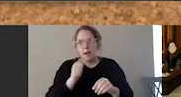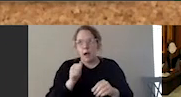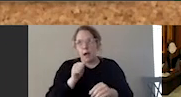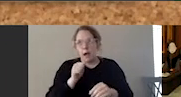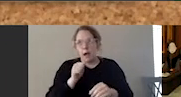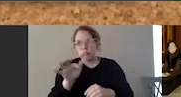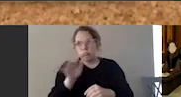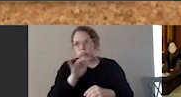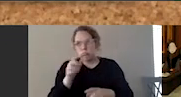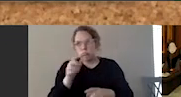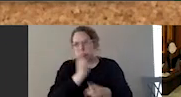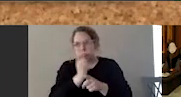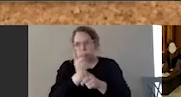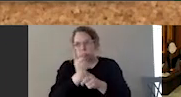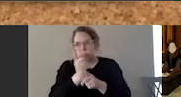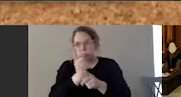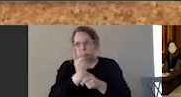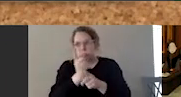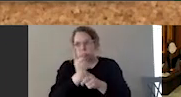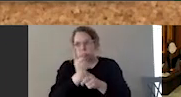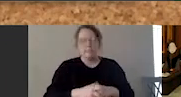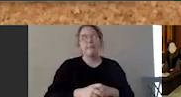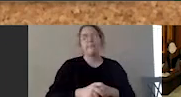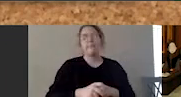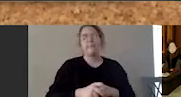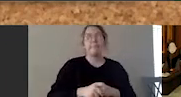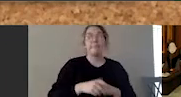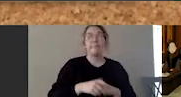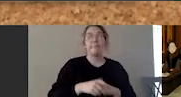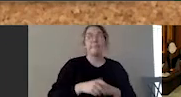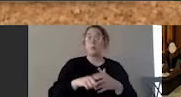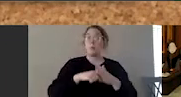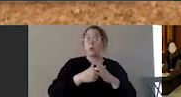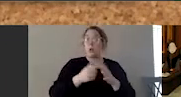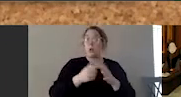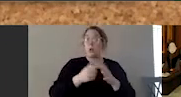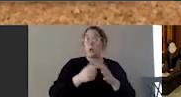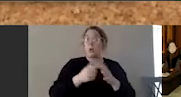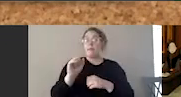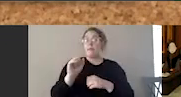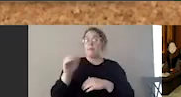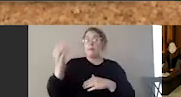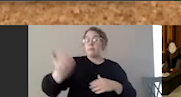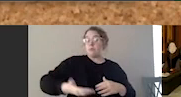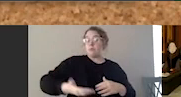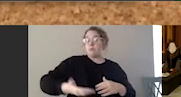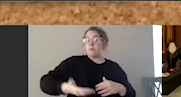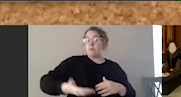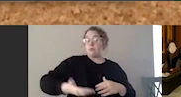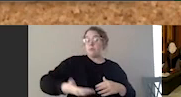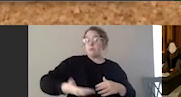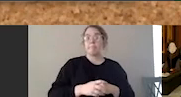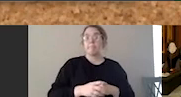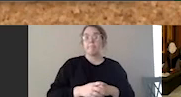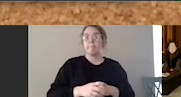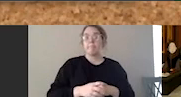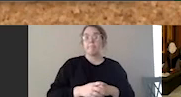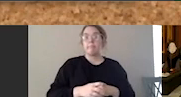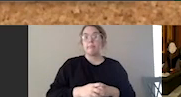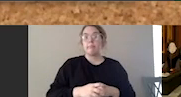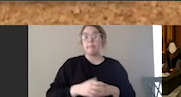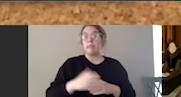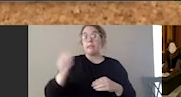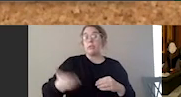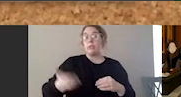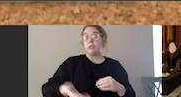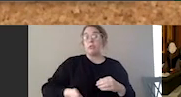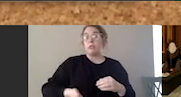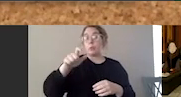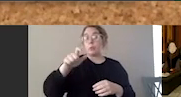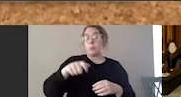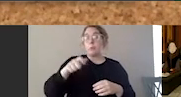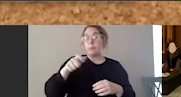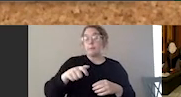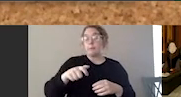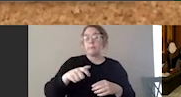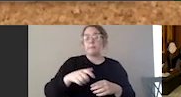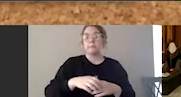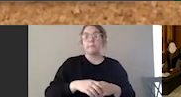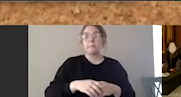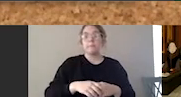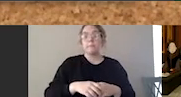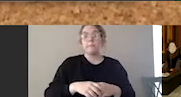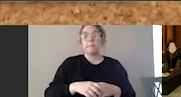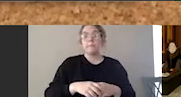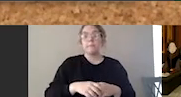we're gonna start with an intro, and in this intro, well, let's go ahead and start with that same